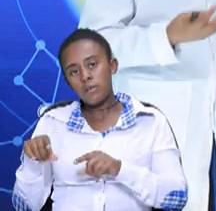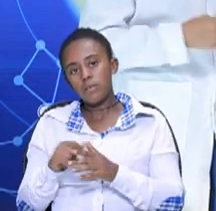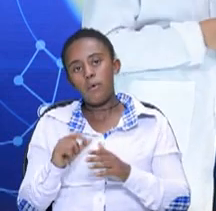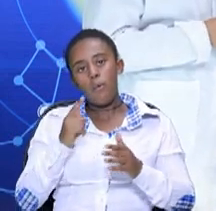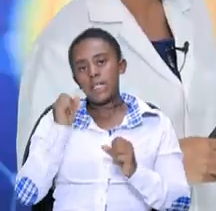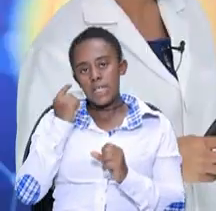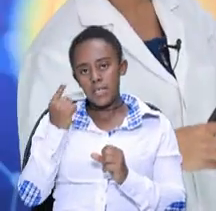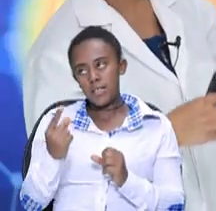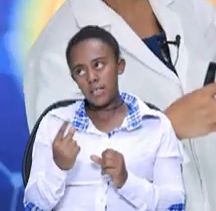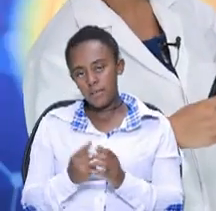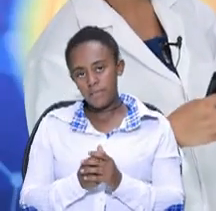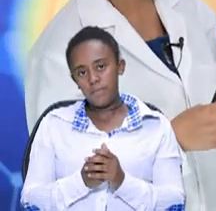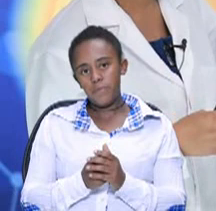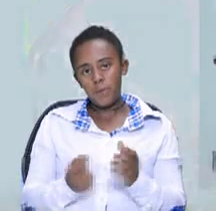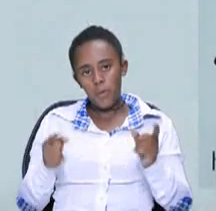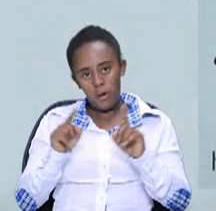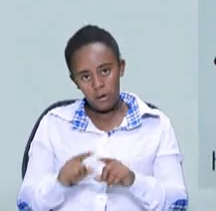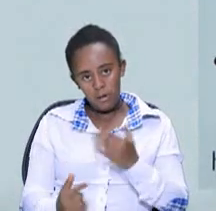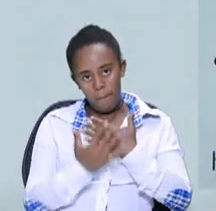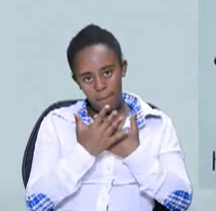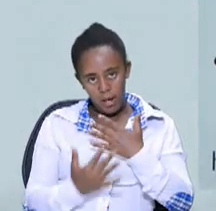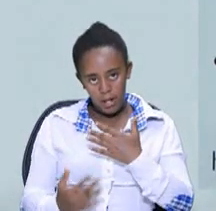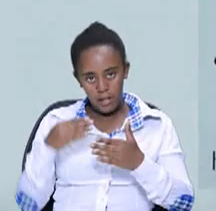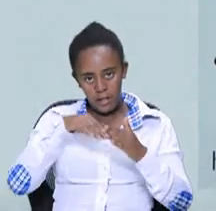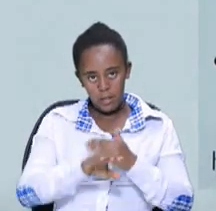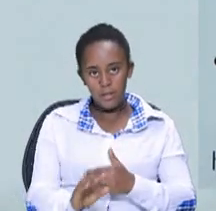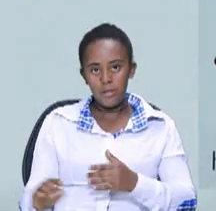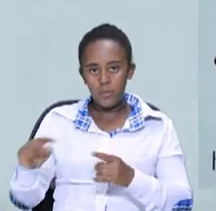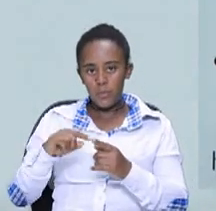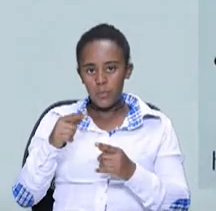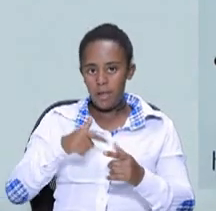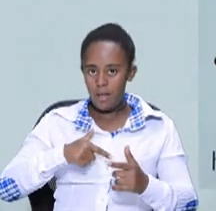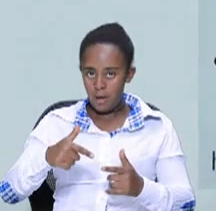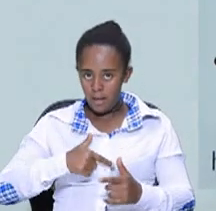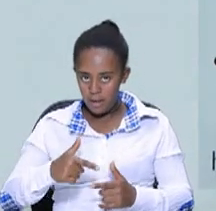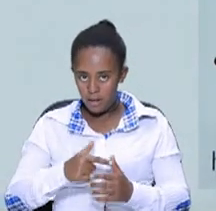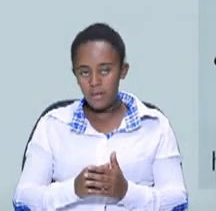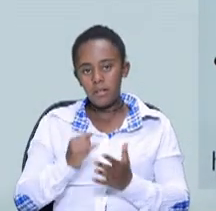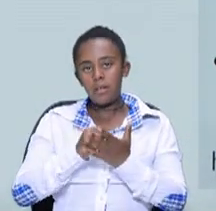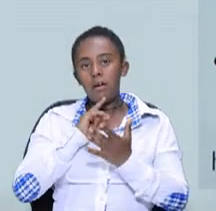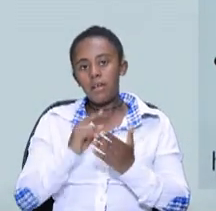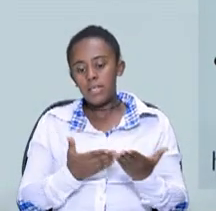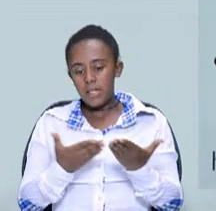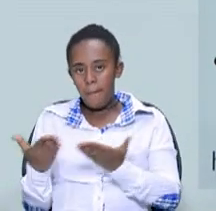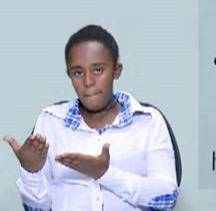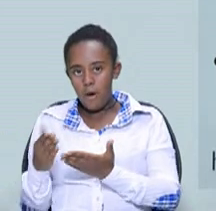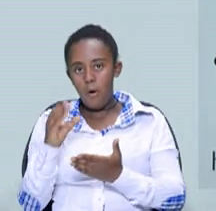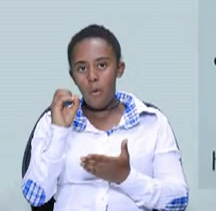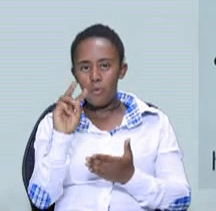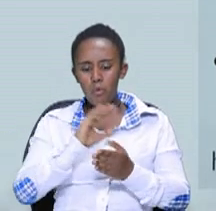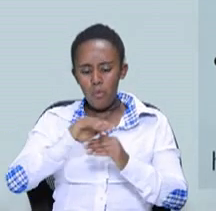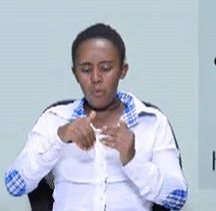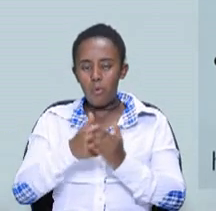can understood is when blood enters to the heart, it can supply oxygen to